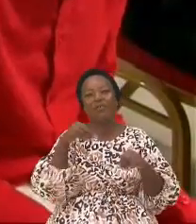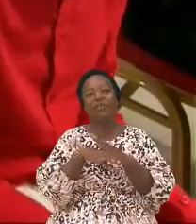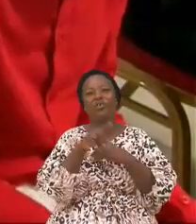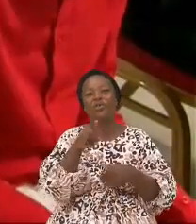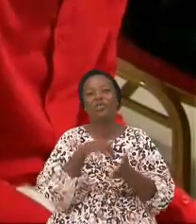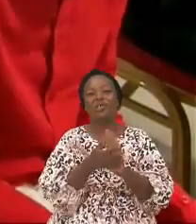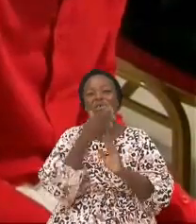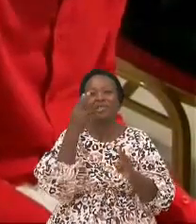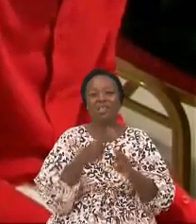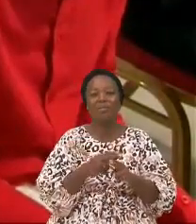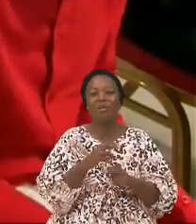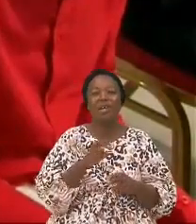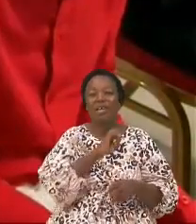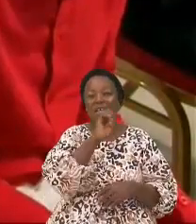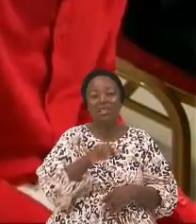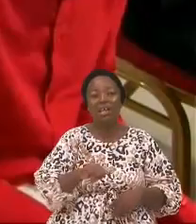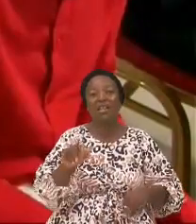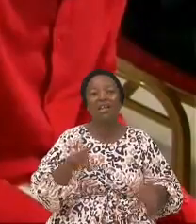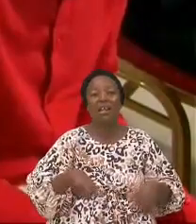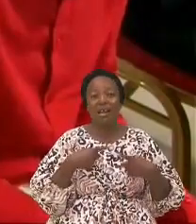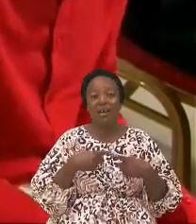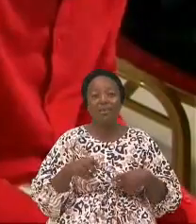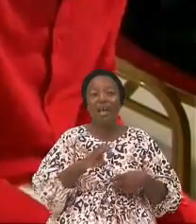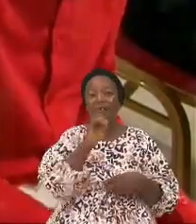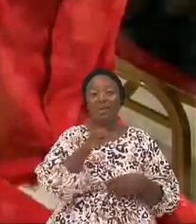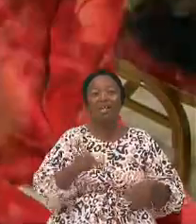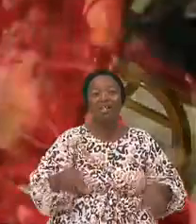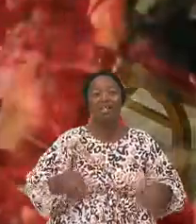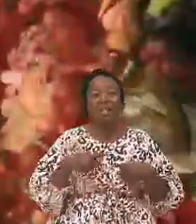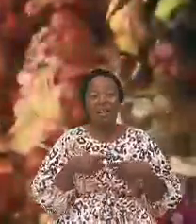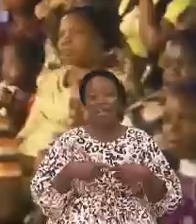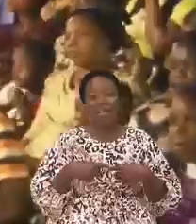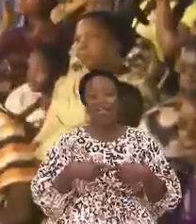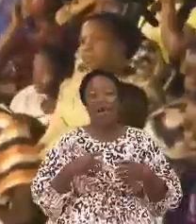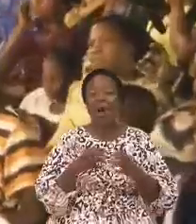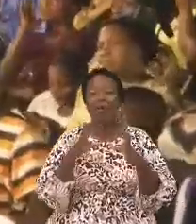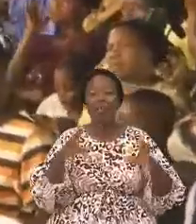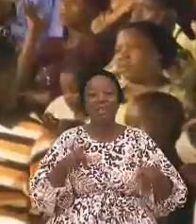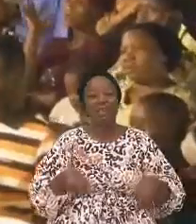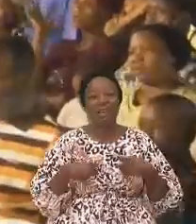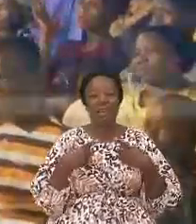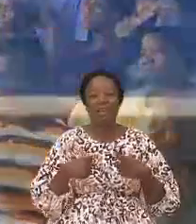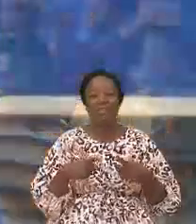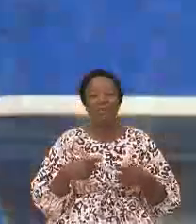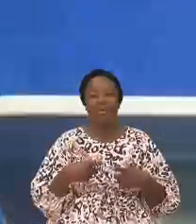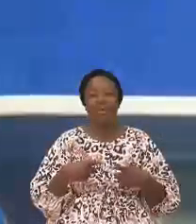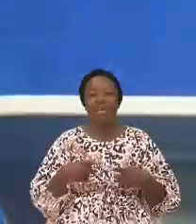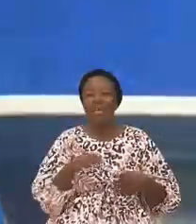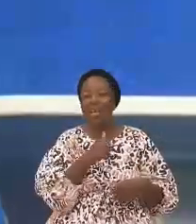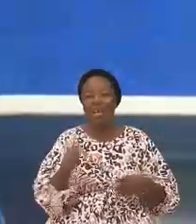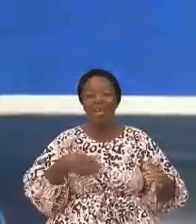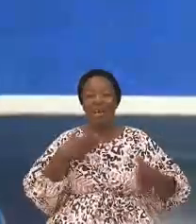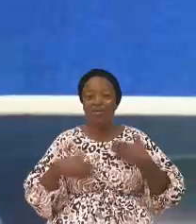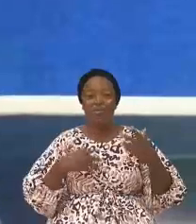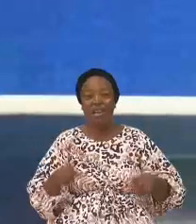of death, there'll be life in you. Eternal life, everlasting